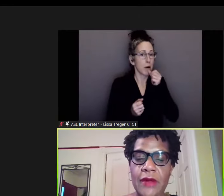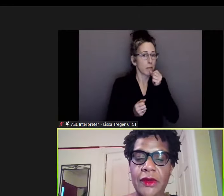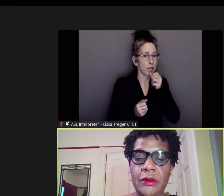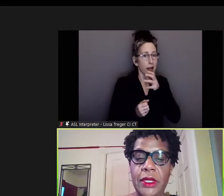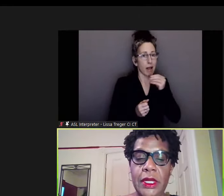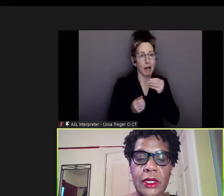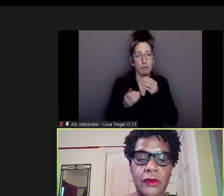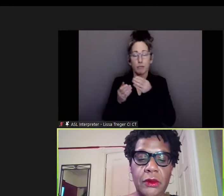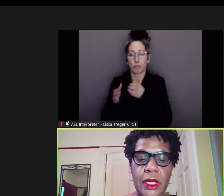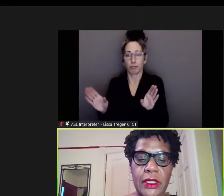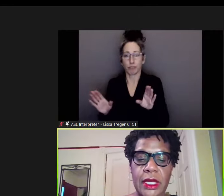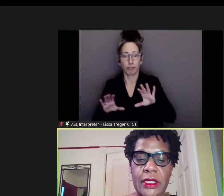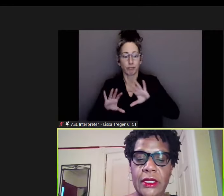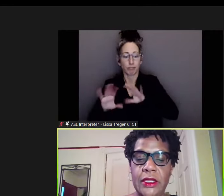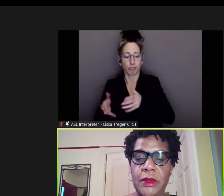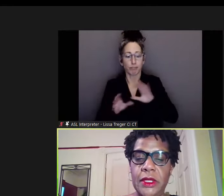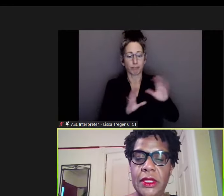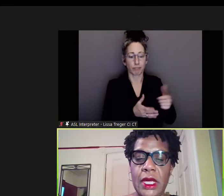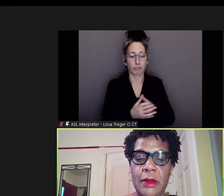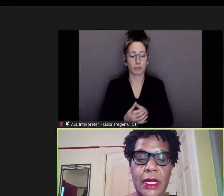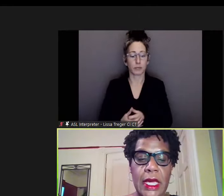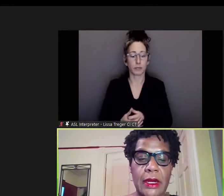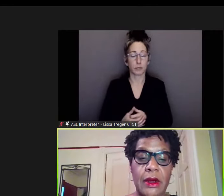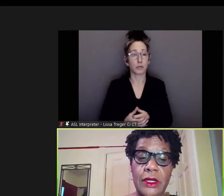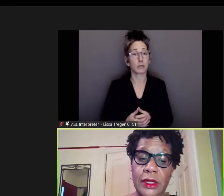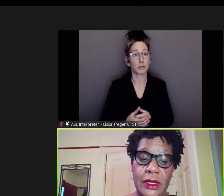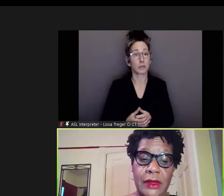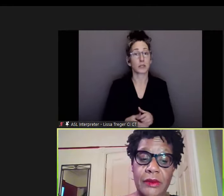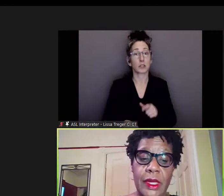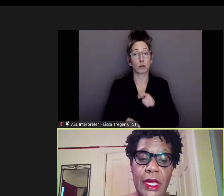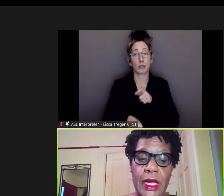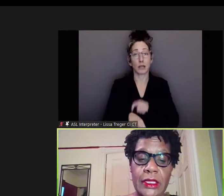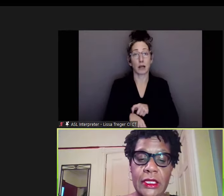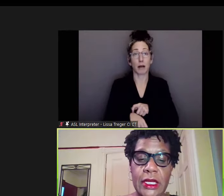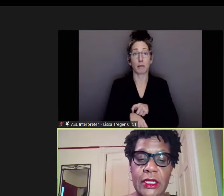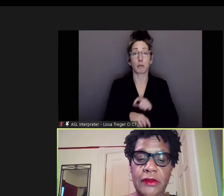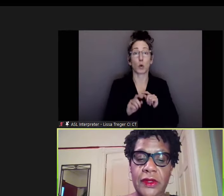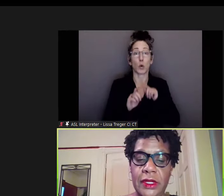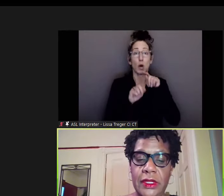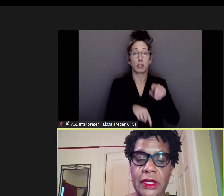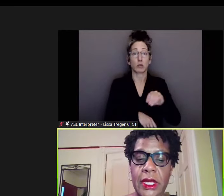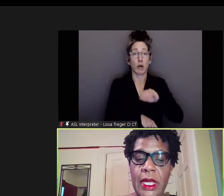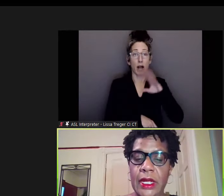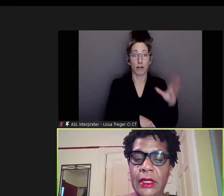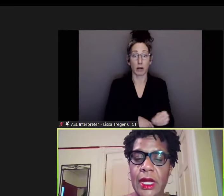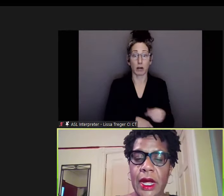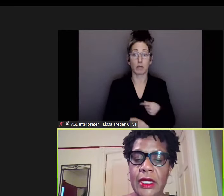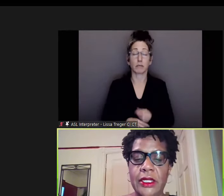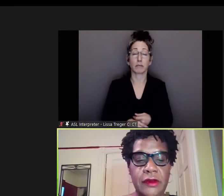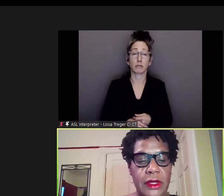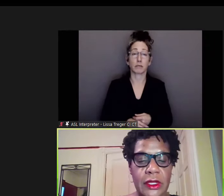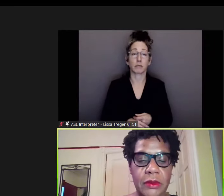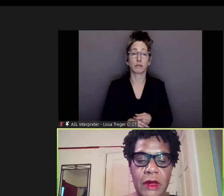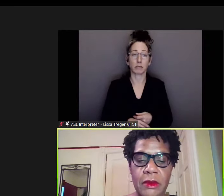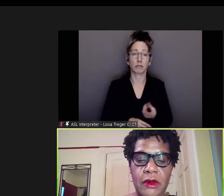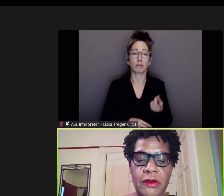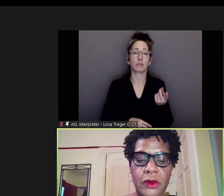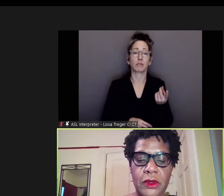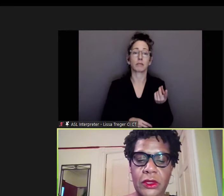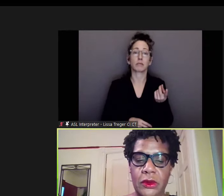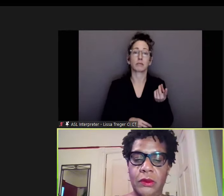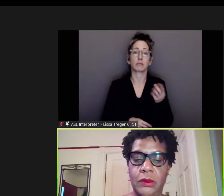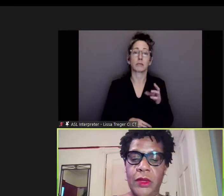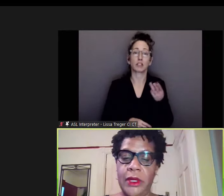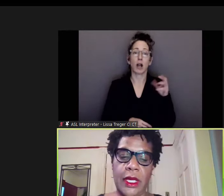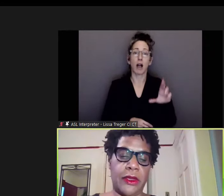sectors. After completing his formal education and spending time in Antarctica as a station physician, Dr. Heyer shifted his